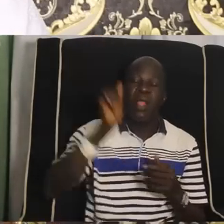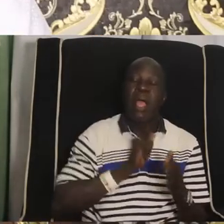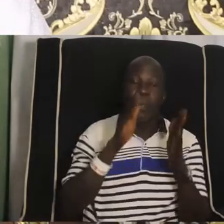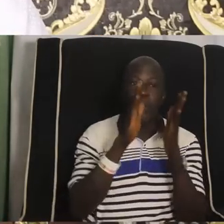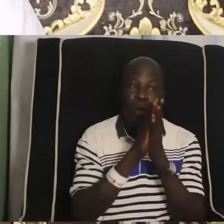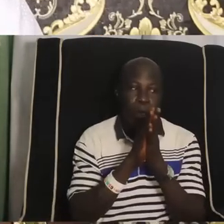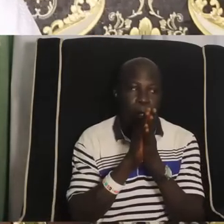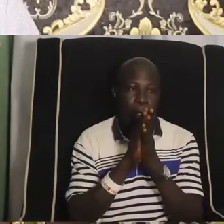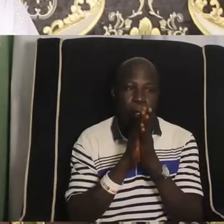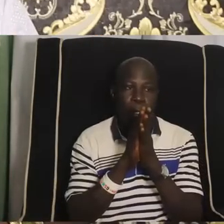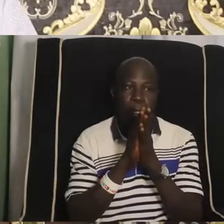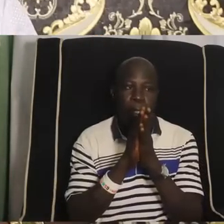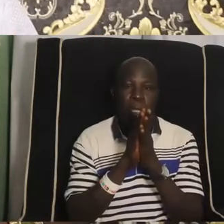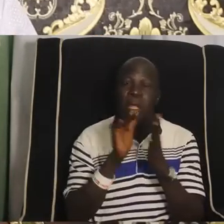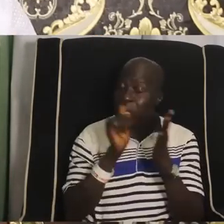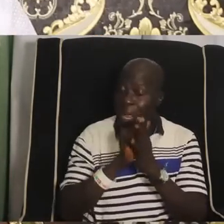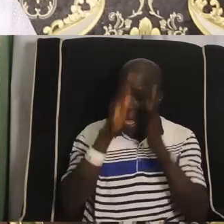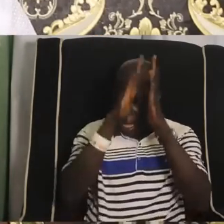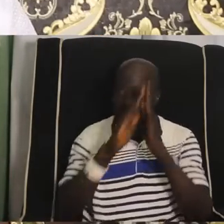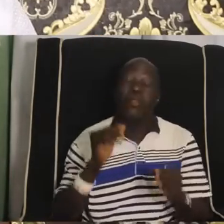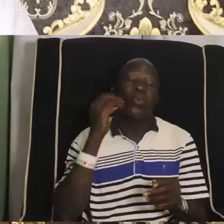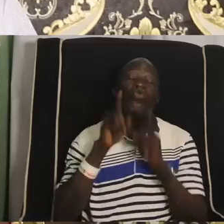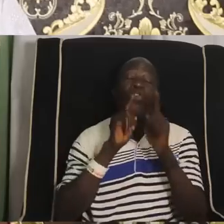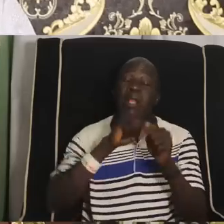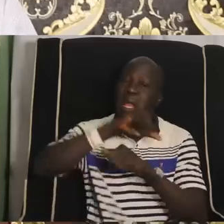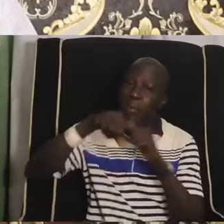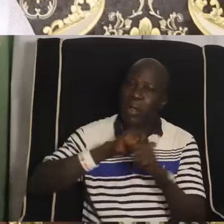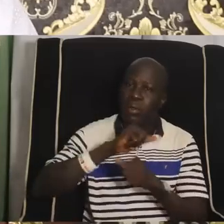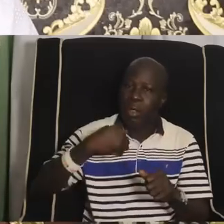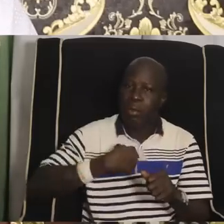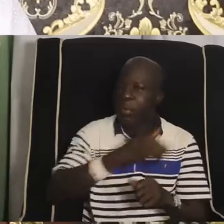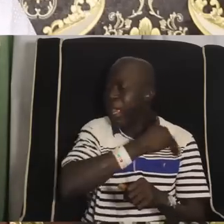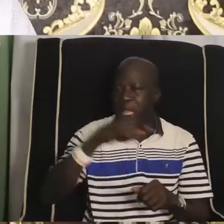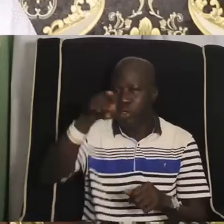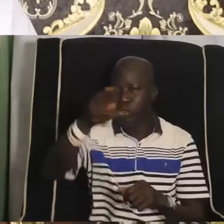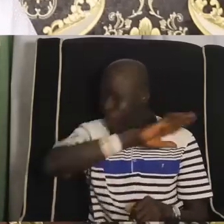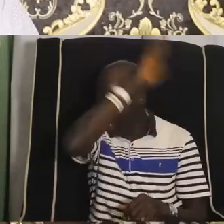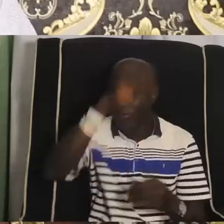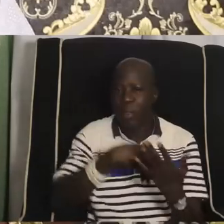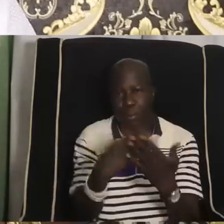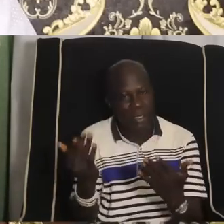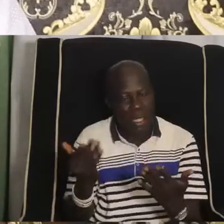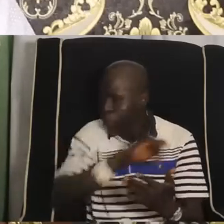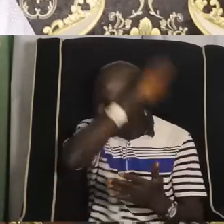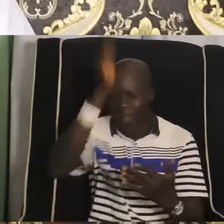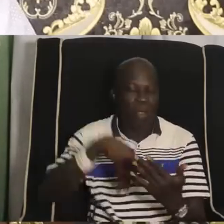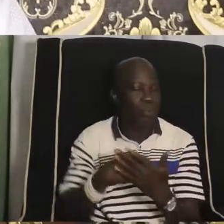gbadua. I pray. Ile ti mo so nipa eyin. Oh, I'm talking about. Emi ati wo a o ni miss e o. You and I will not miss.